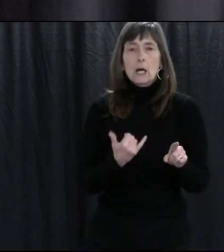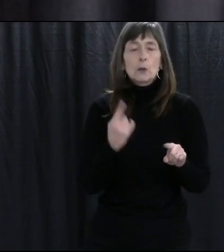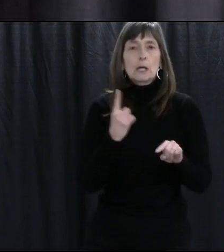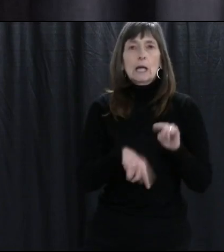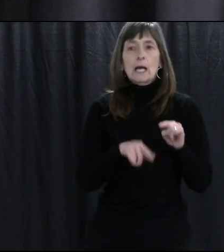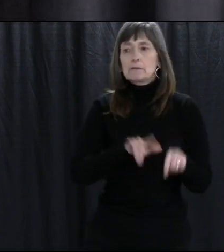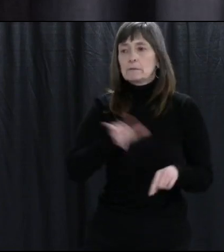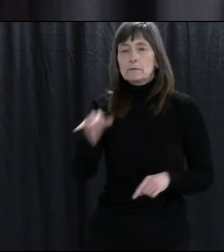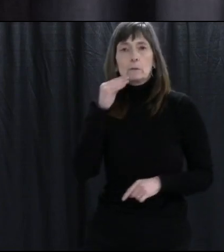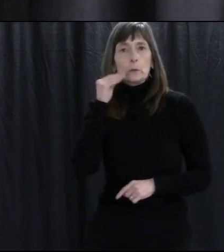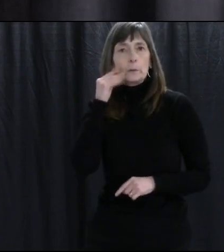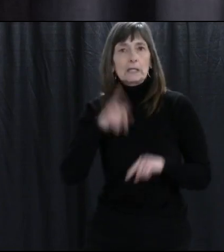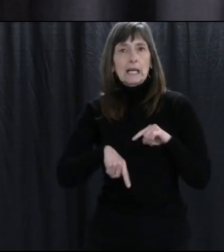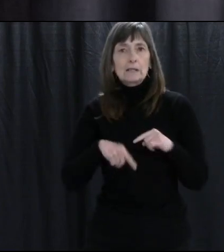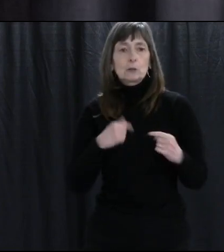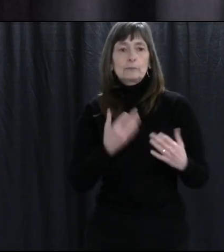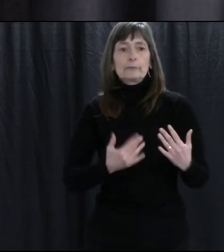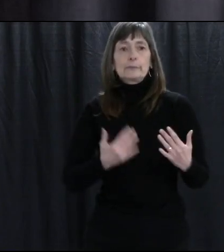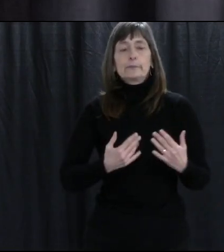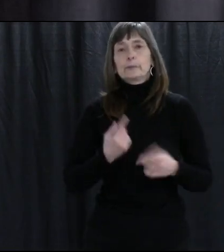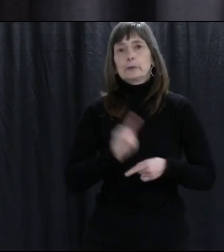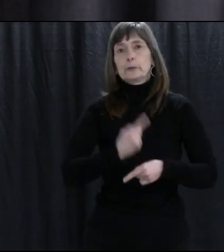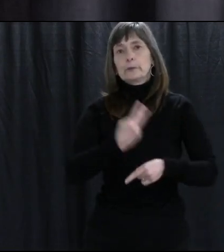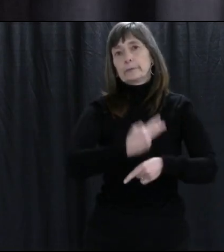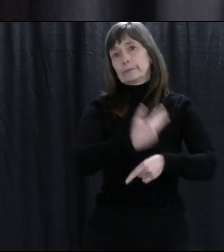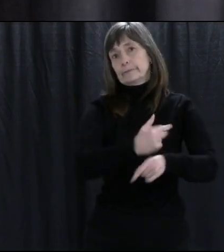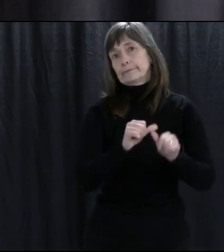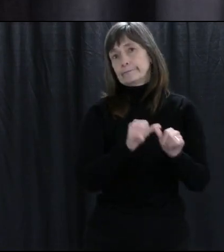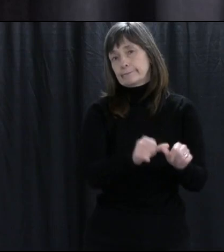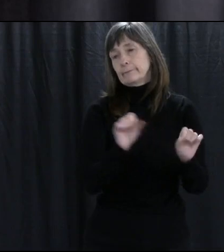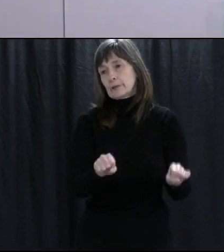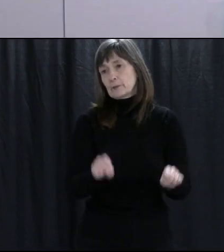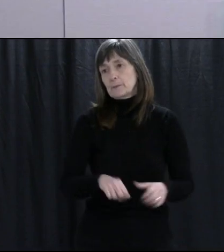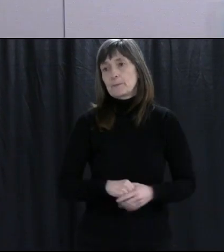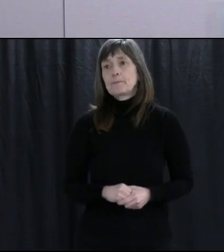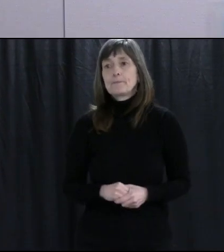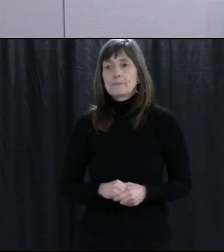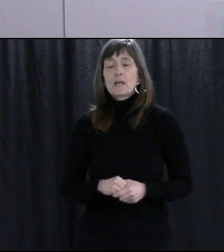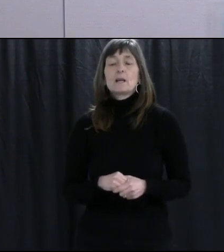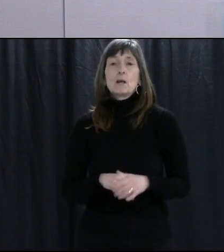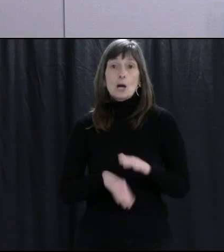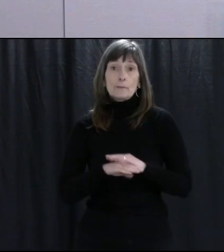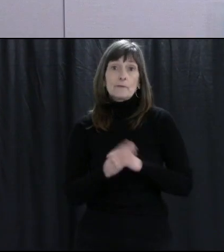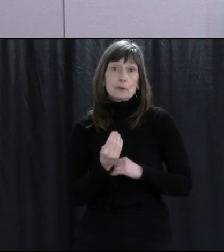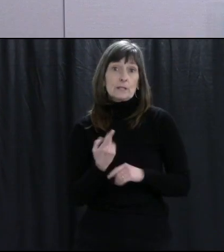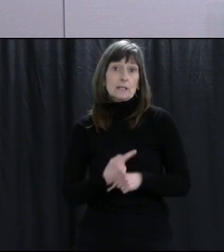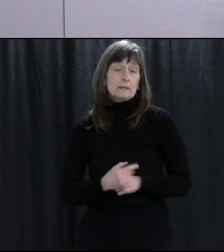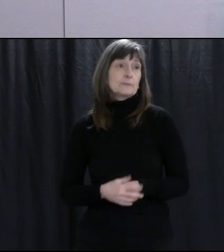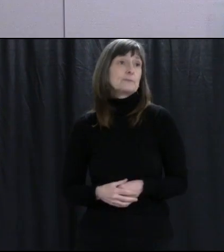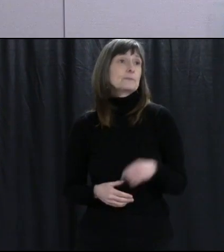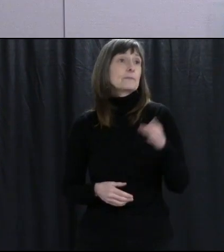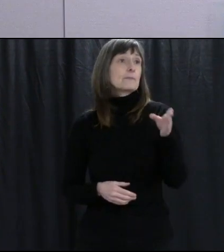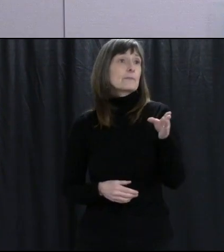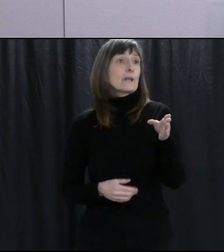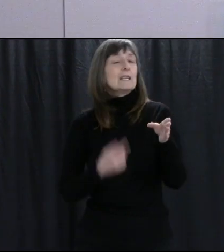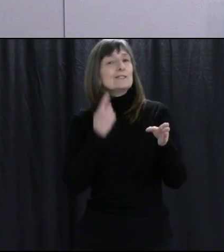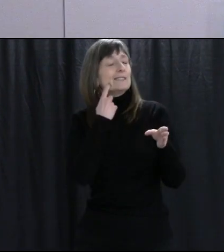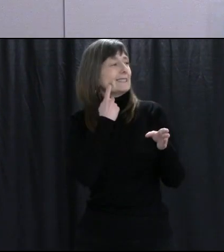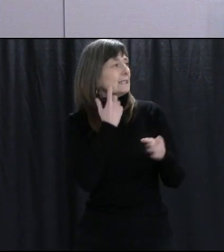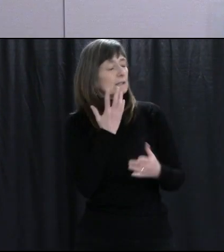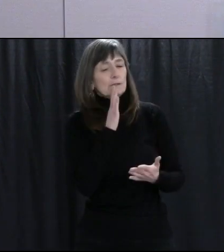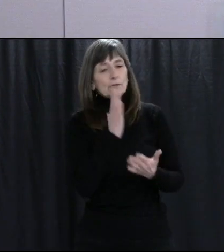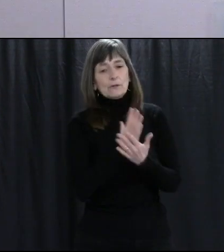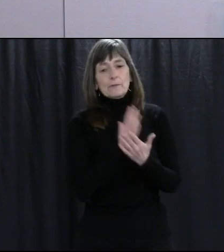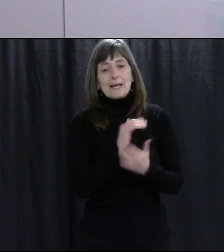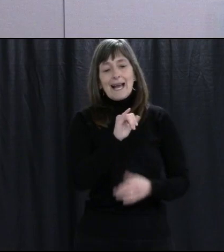an onward flight until they've waited 14 days. You had talked yesterday at the briefing about the number of ICU beds and